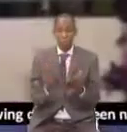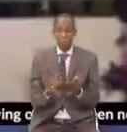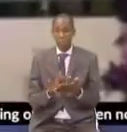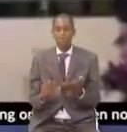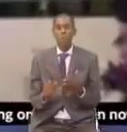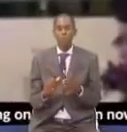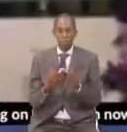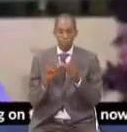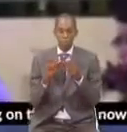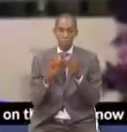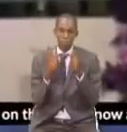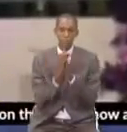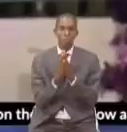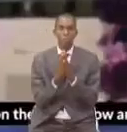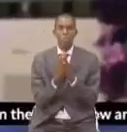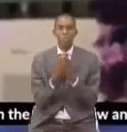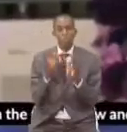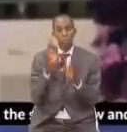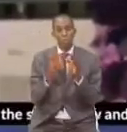God will touch you tonight.